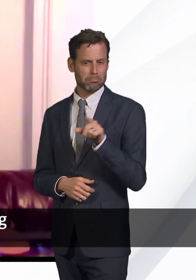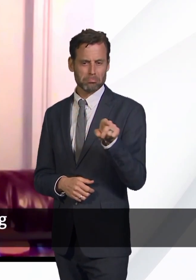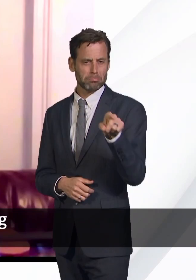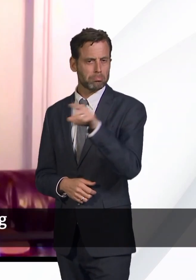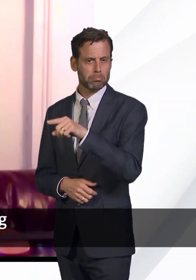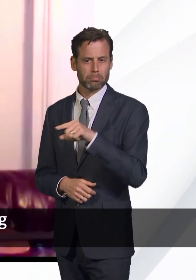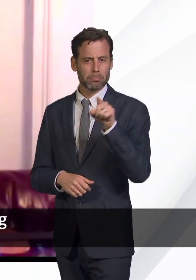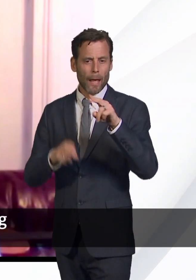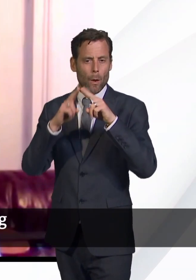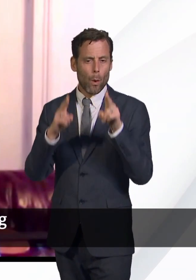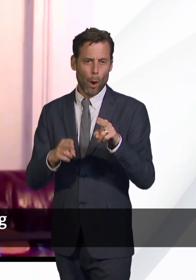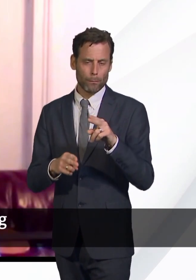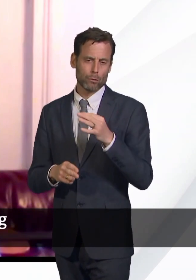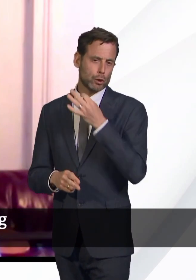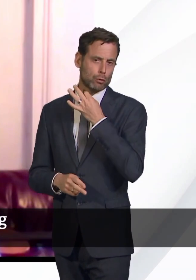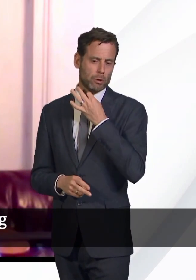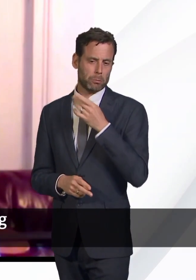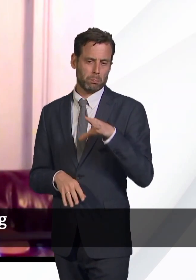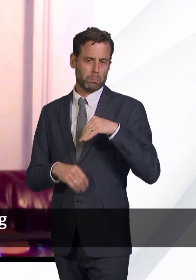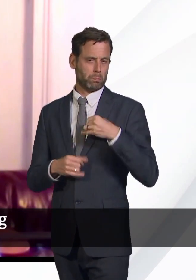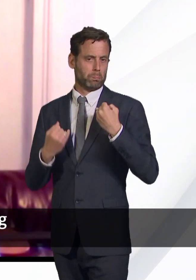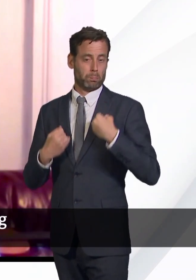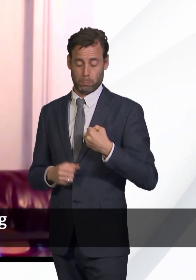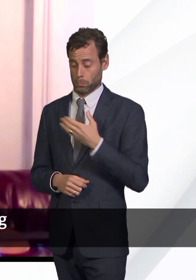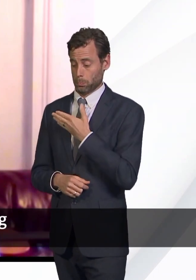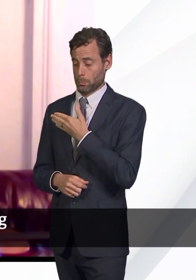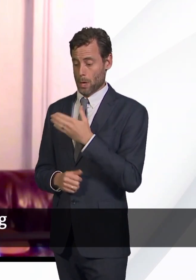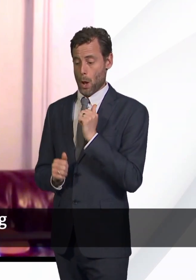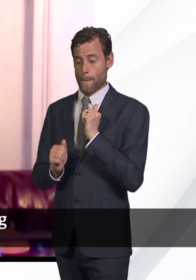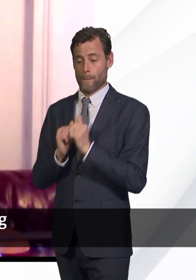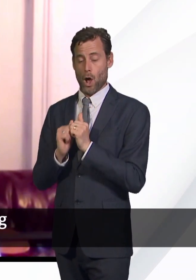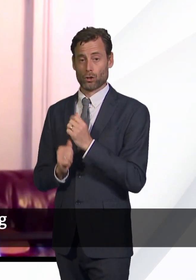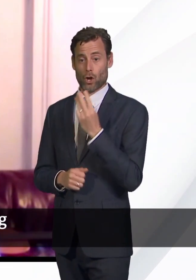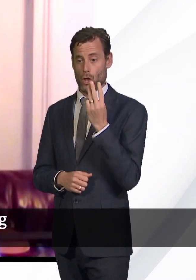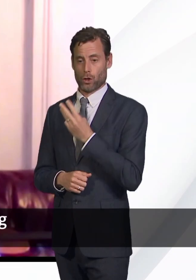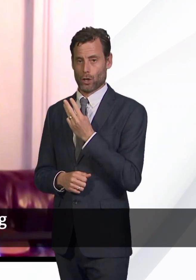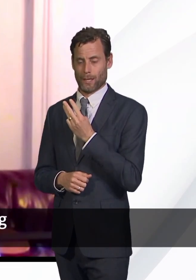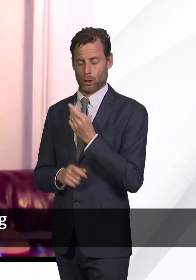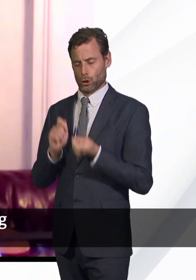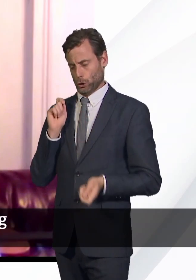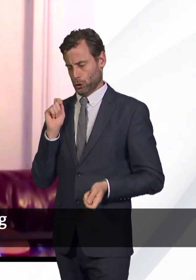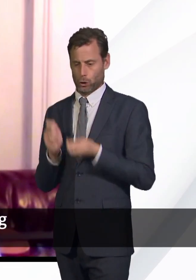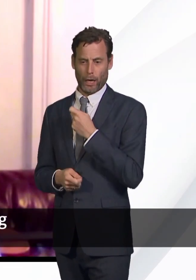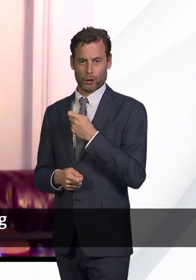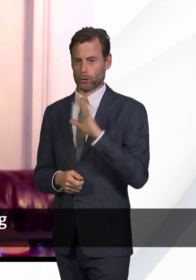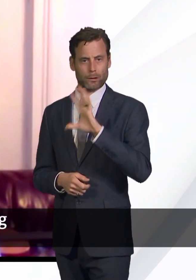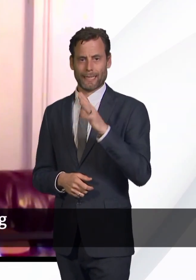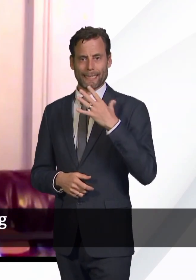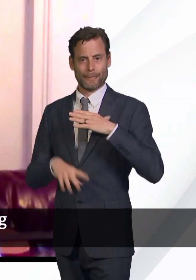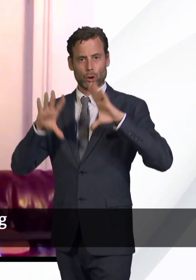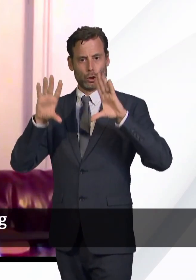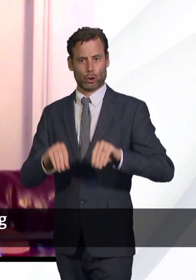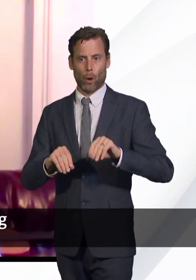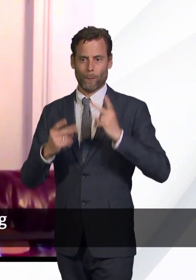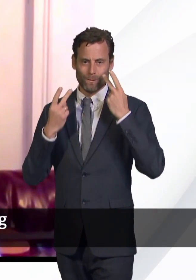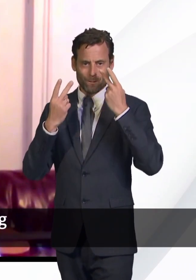become infected. And only on that date were they advised to review their visiting policies. Did you neglect the risk